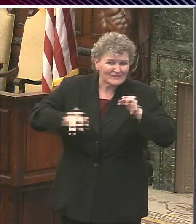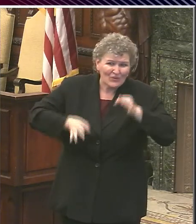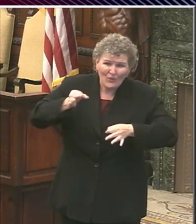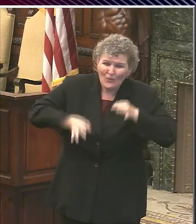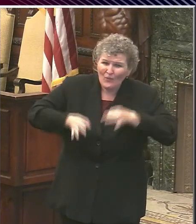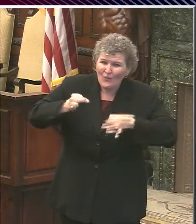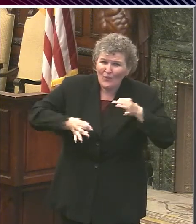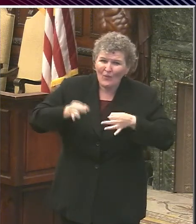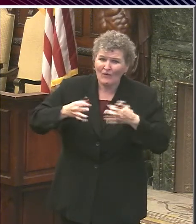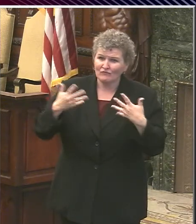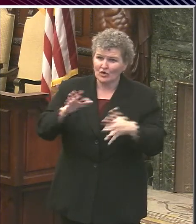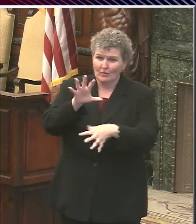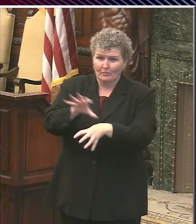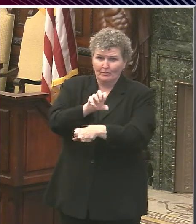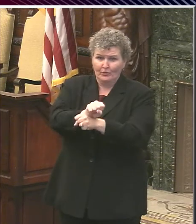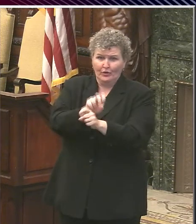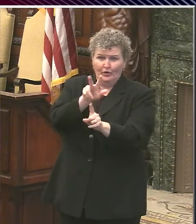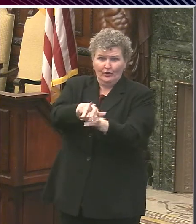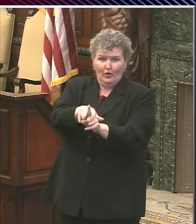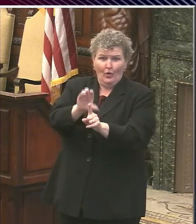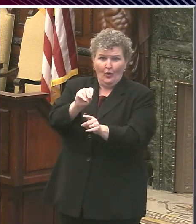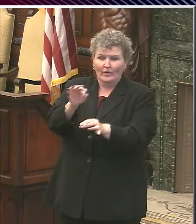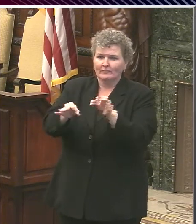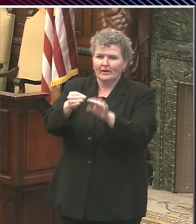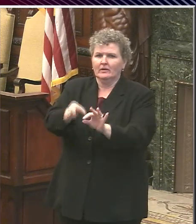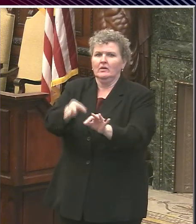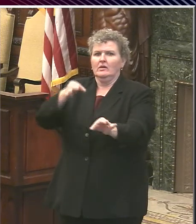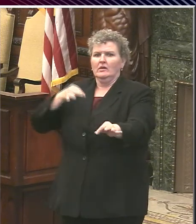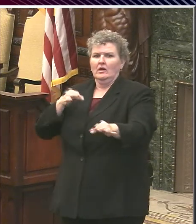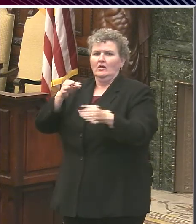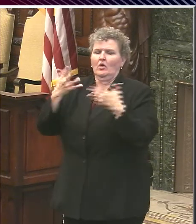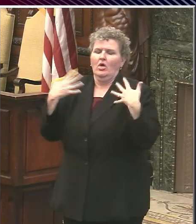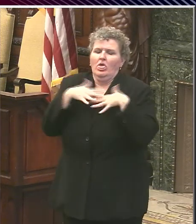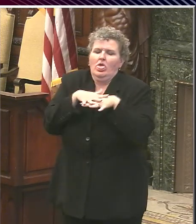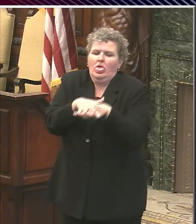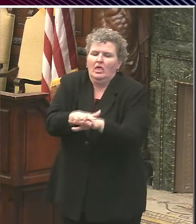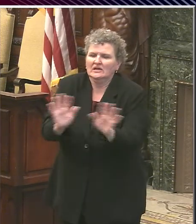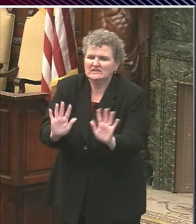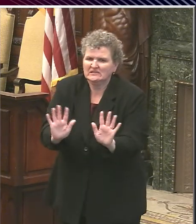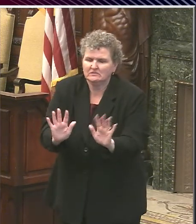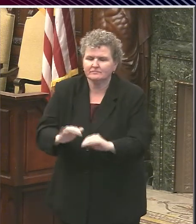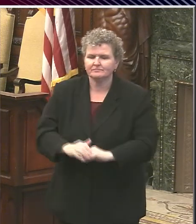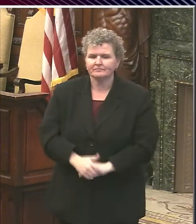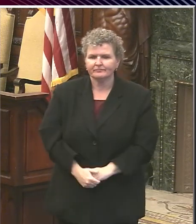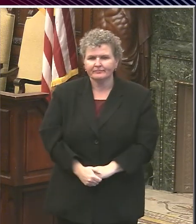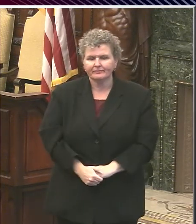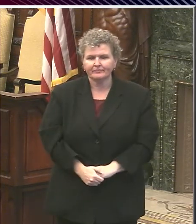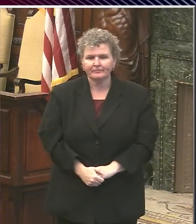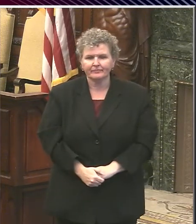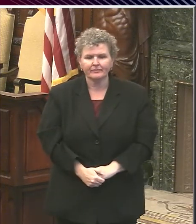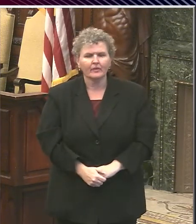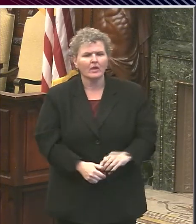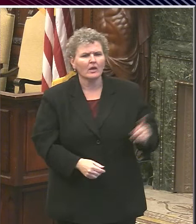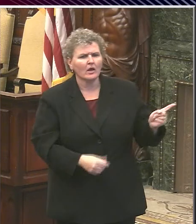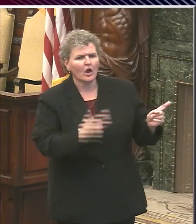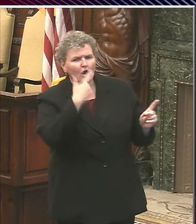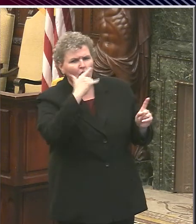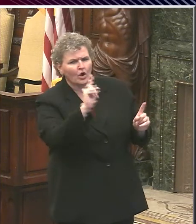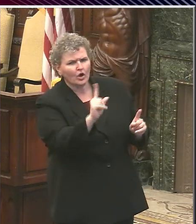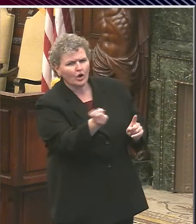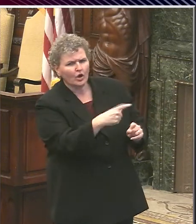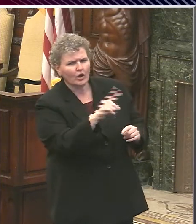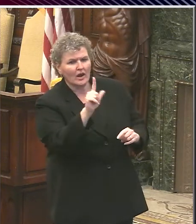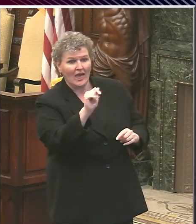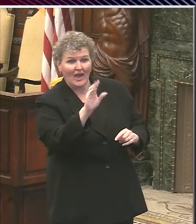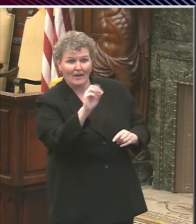than they used to be. Okay. And then with it looks like Labor Day being the day that,